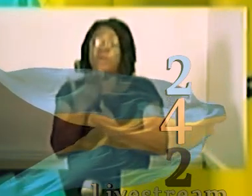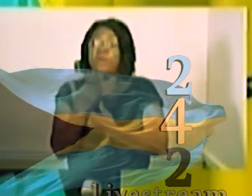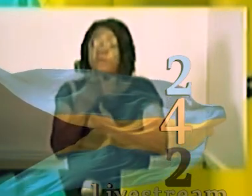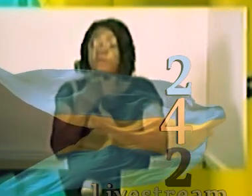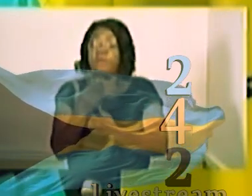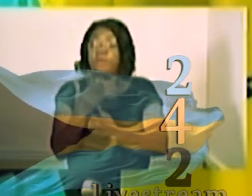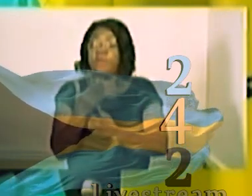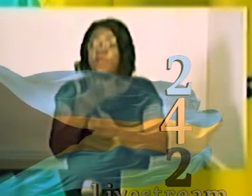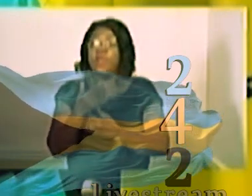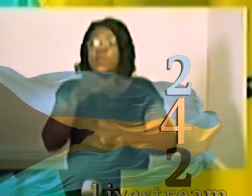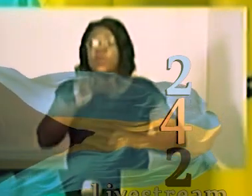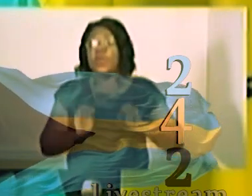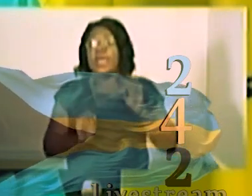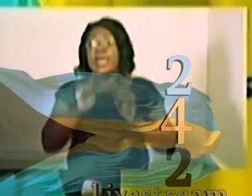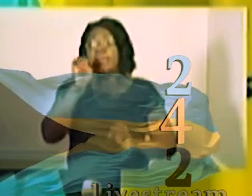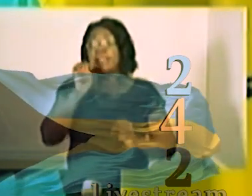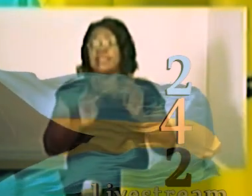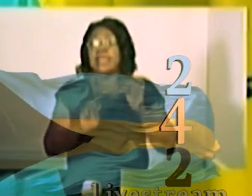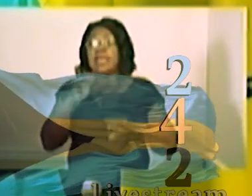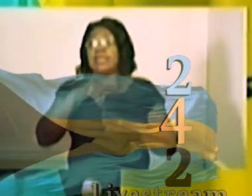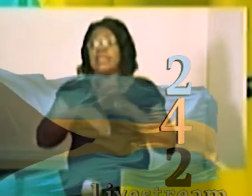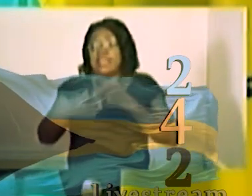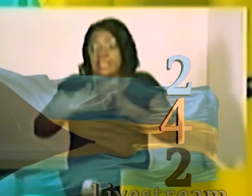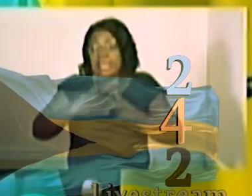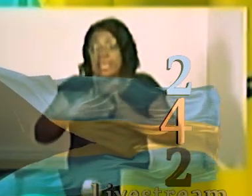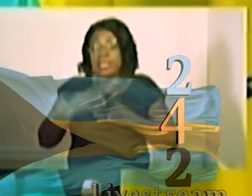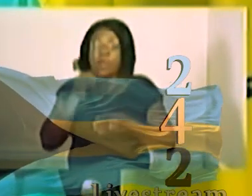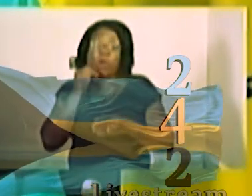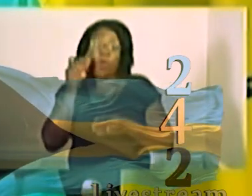may exercise in your immediate neighborhood